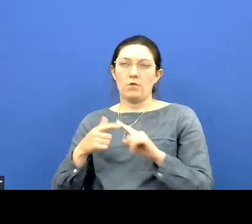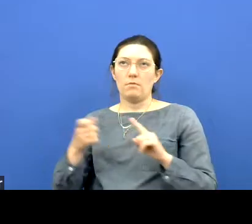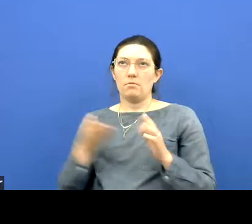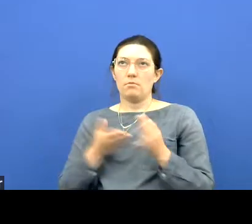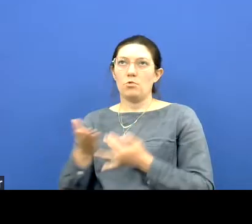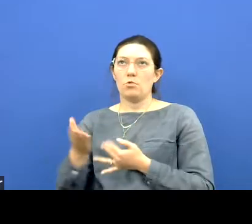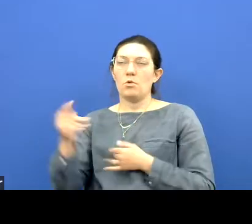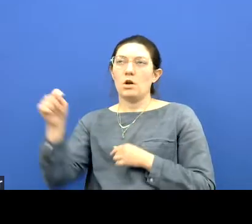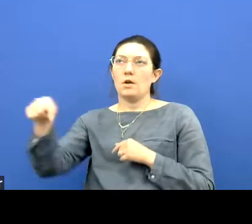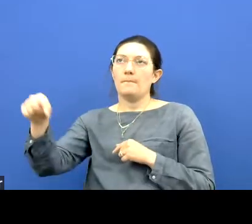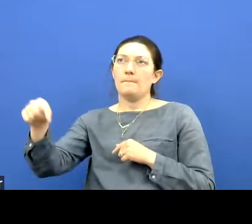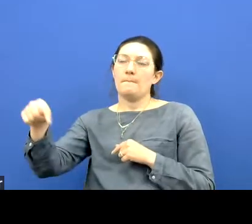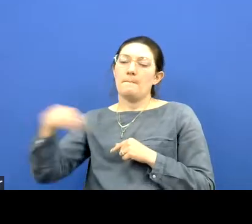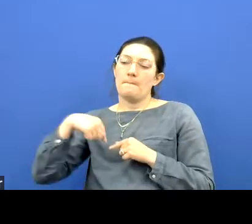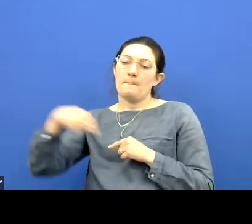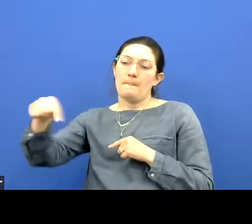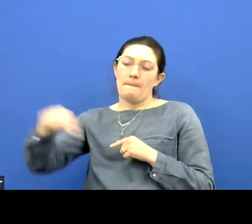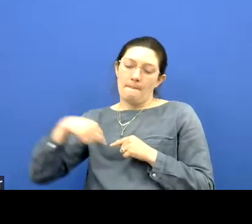through the,